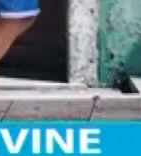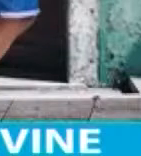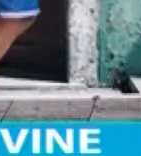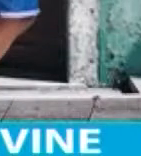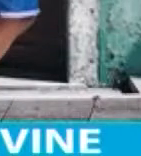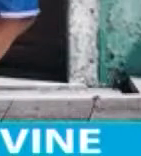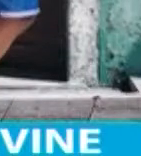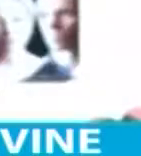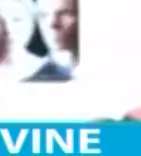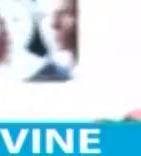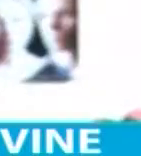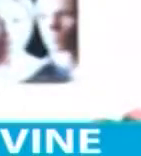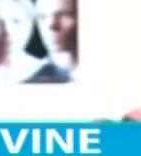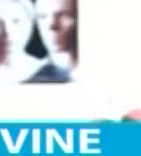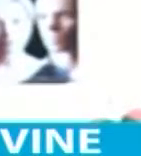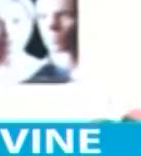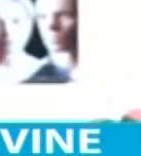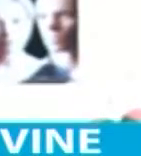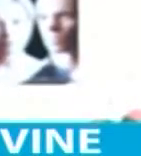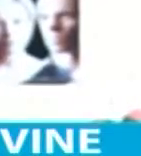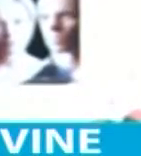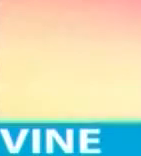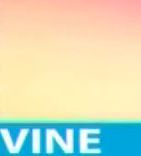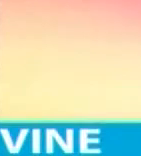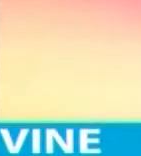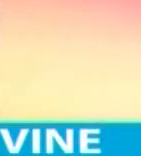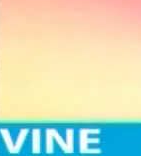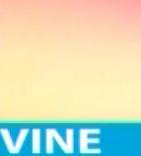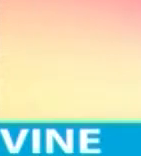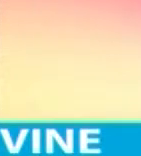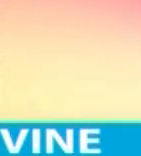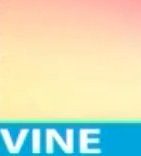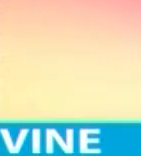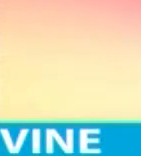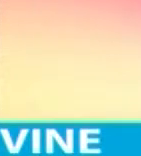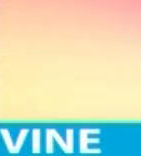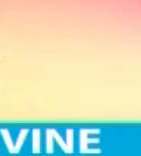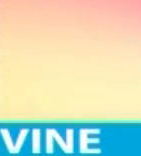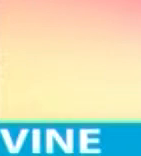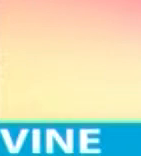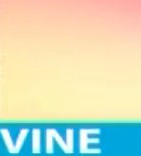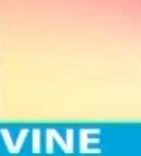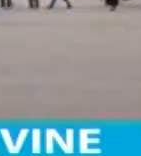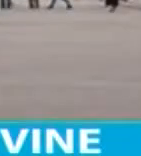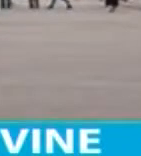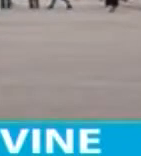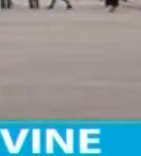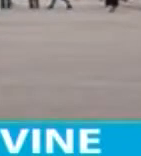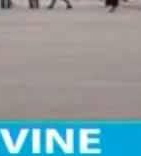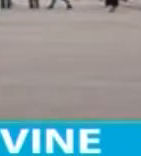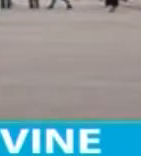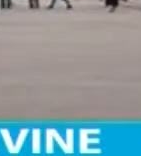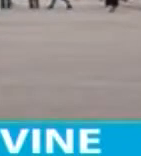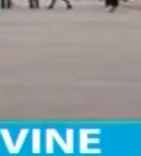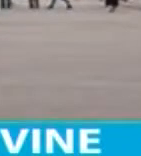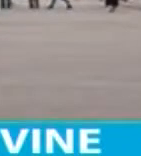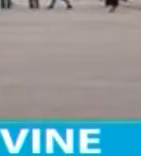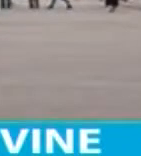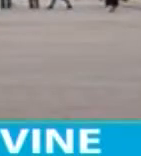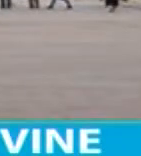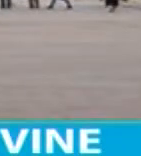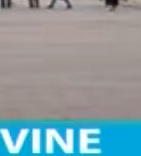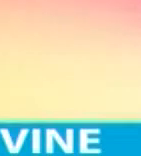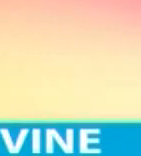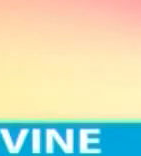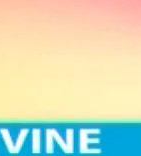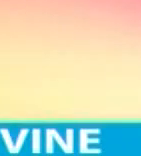is also in the show. You know, I was about the same height with the tallest model in the world, the tallest professional model at the time, you know, the Guinness